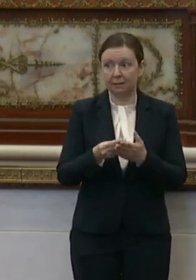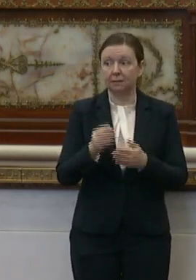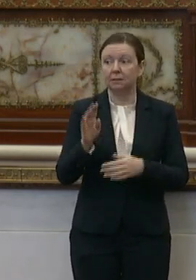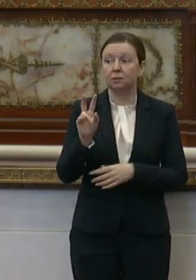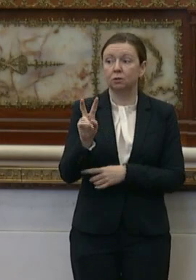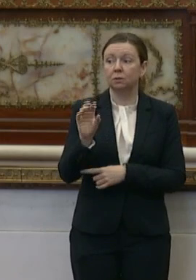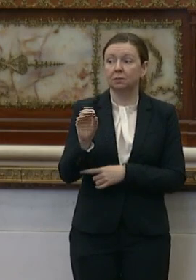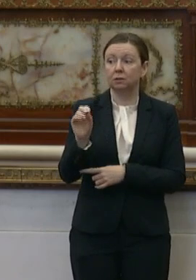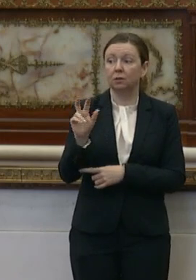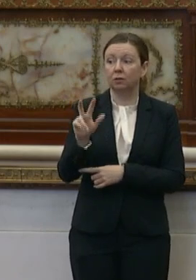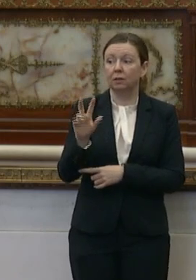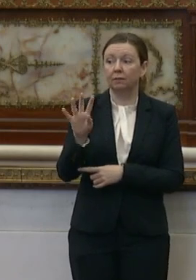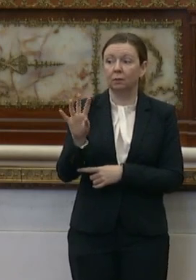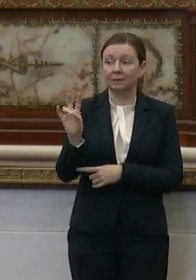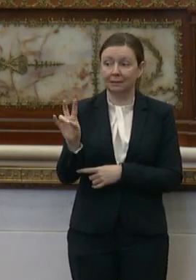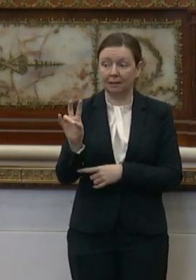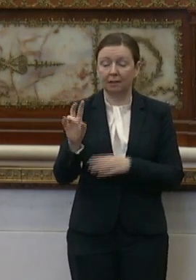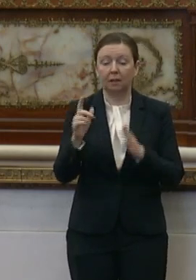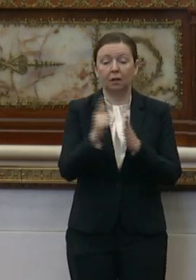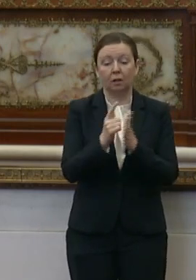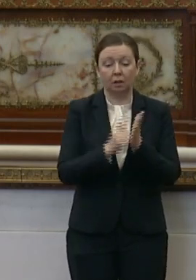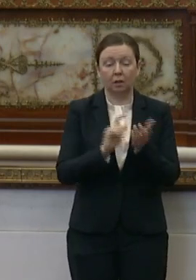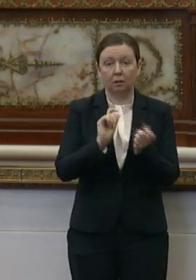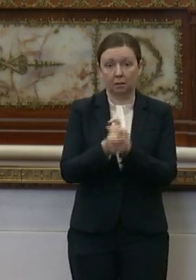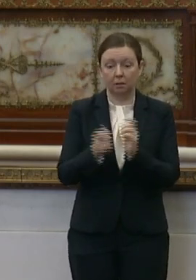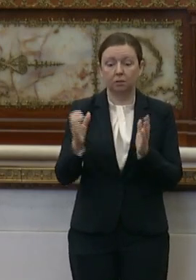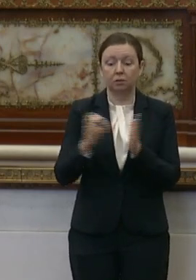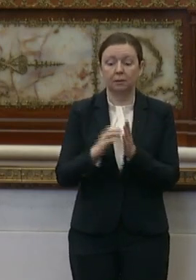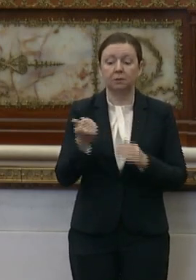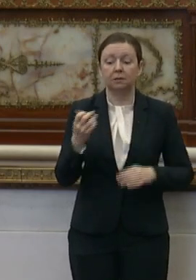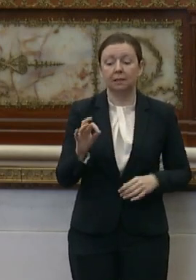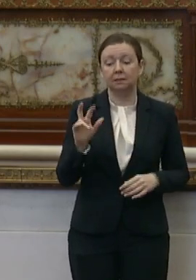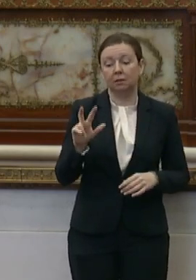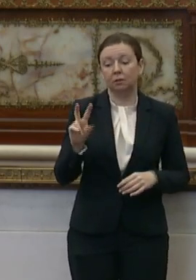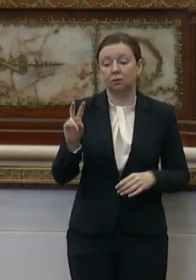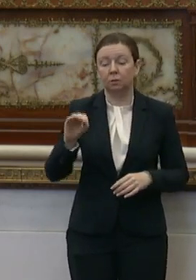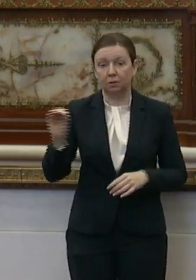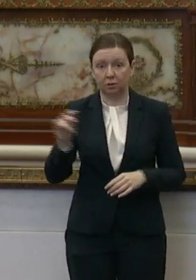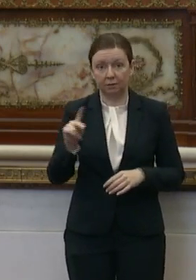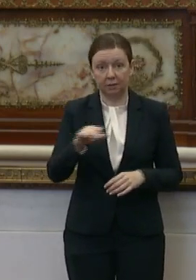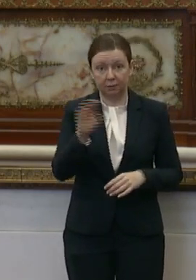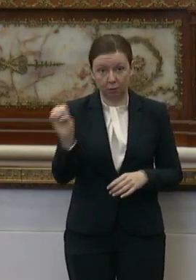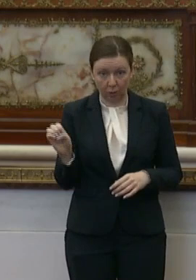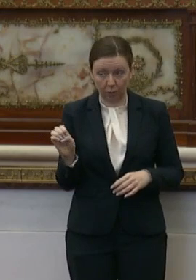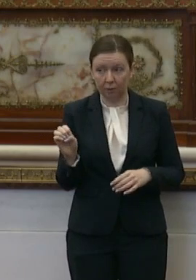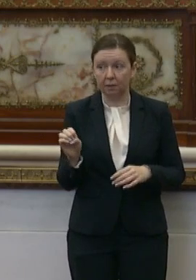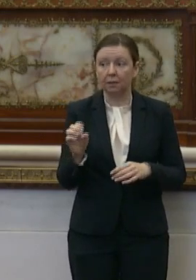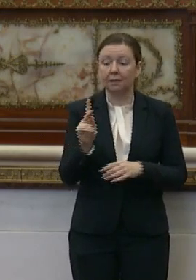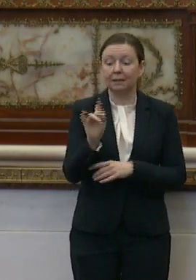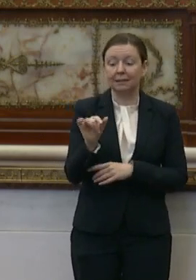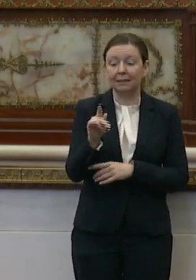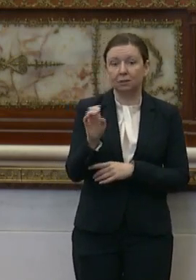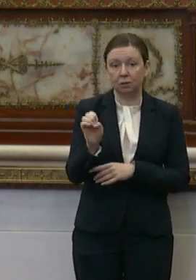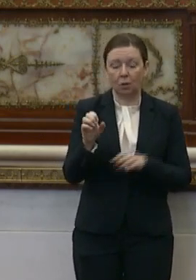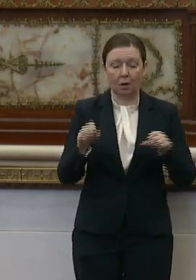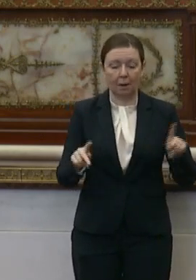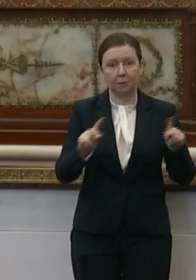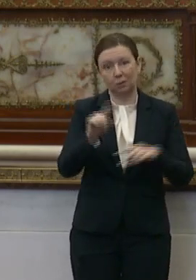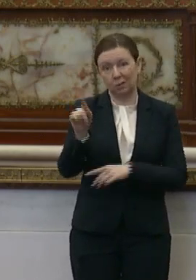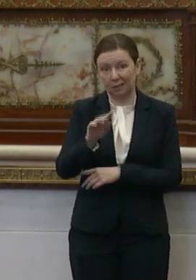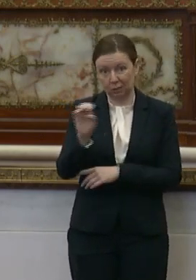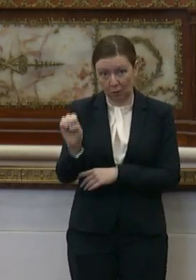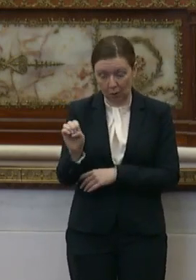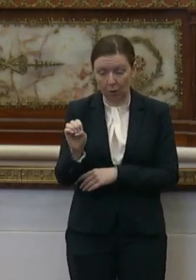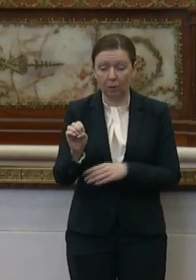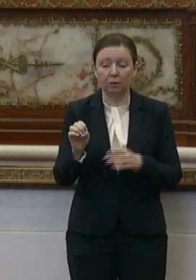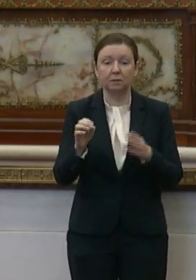Number 200347, entitled An Ordinance Amending Chapter 19-3200 of the Philadelphia Code, entitled Keystone Opportunity Zone, Economic Development